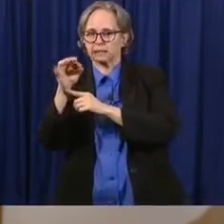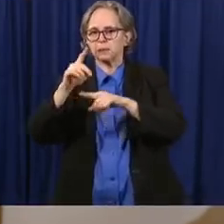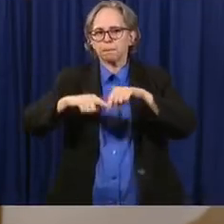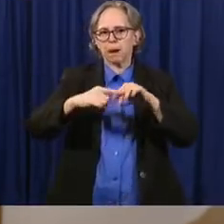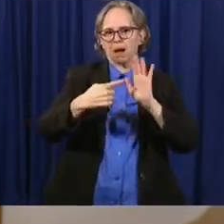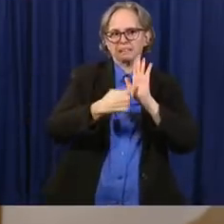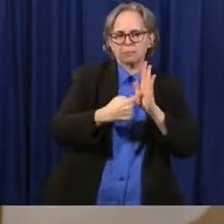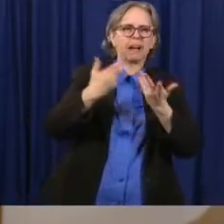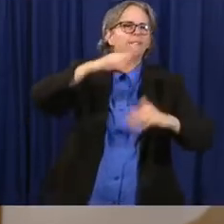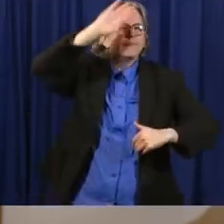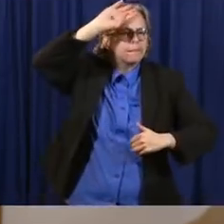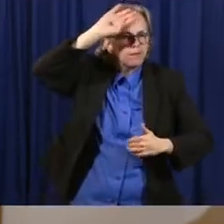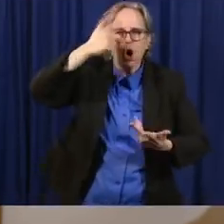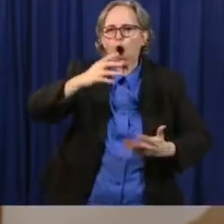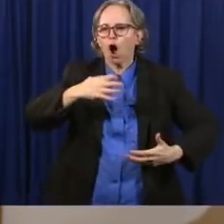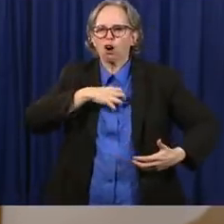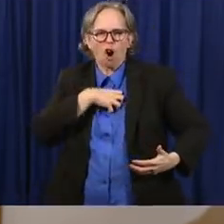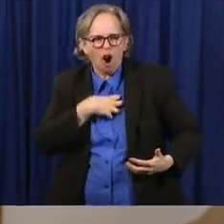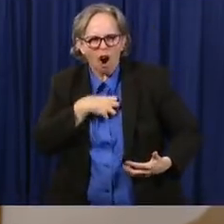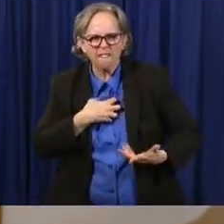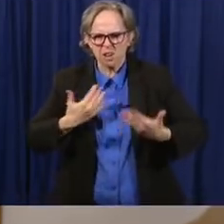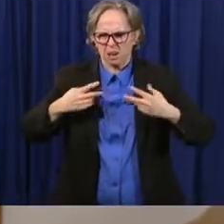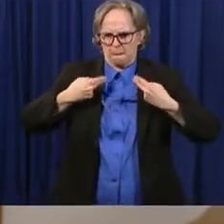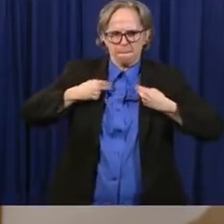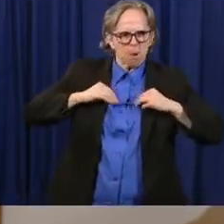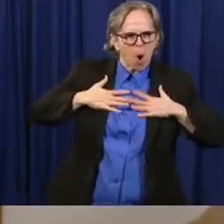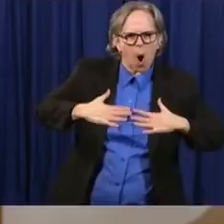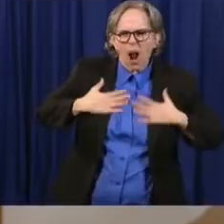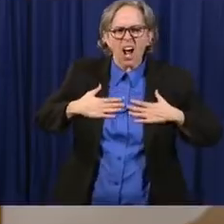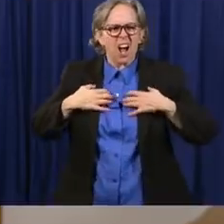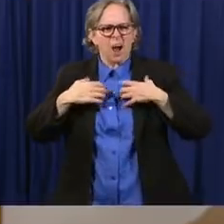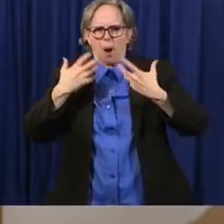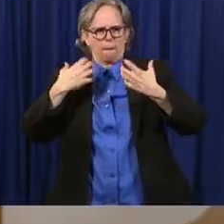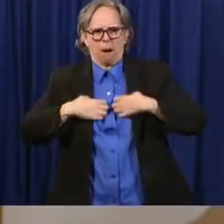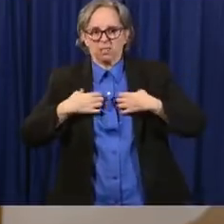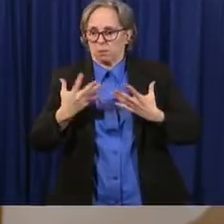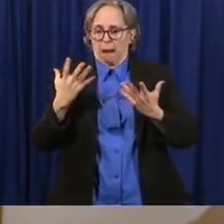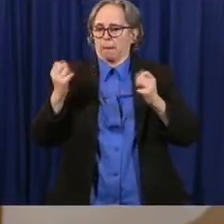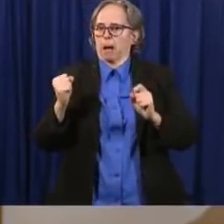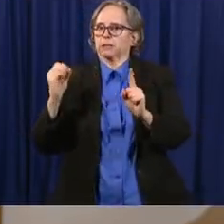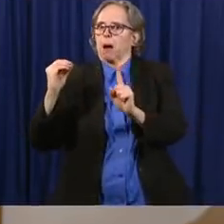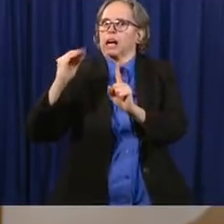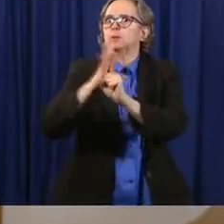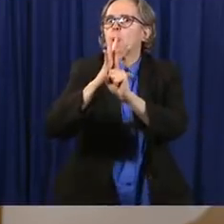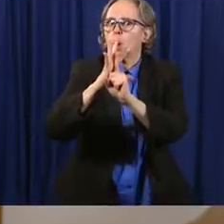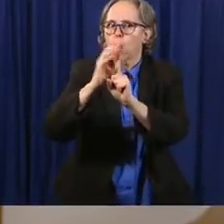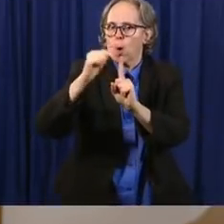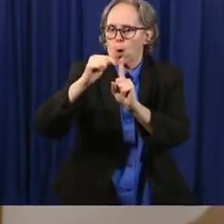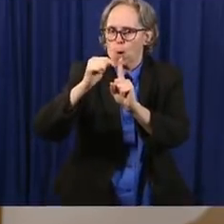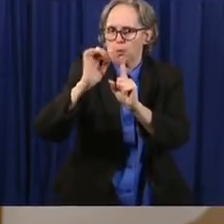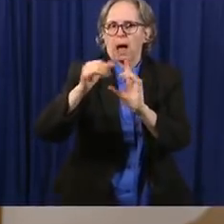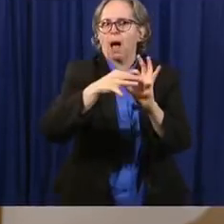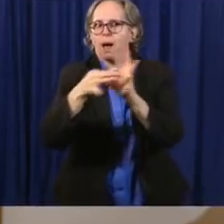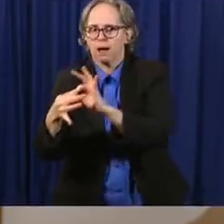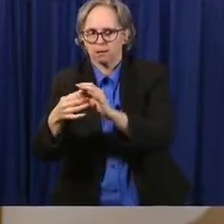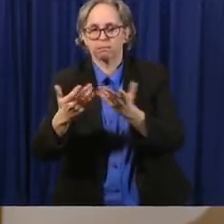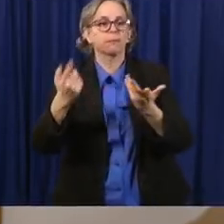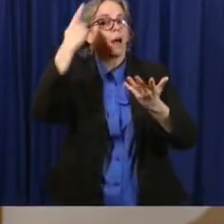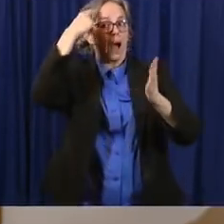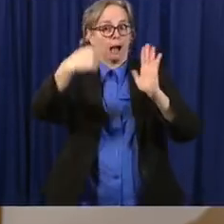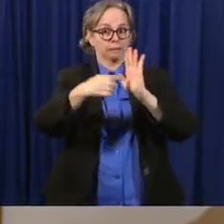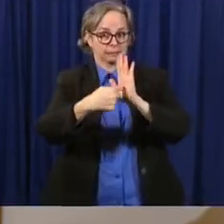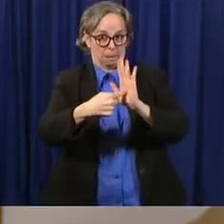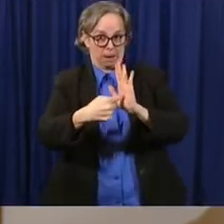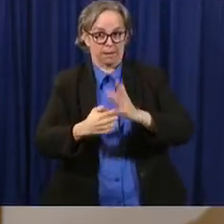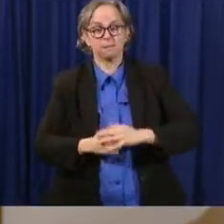along with a history of possible exposure to a confirmed case. An example might be a person who